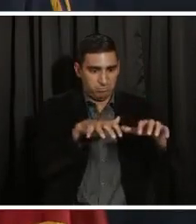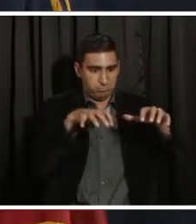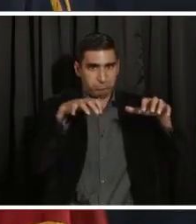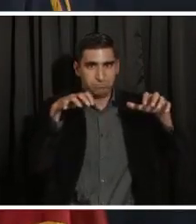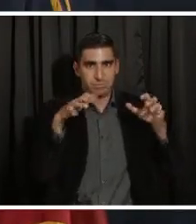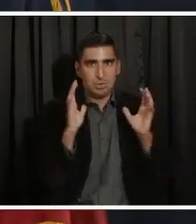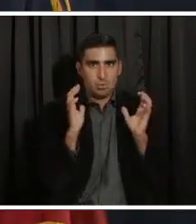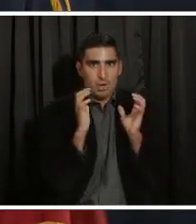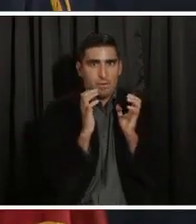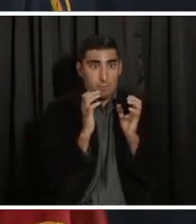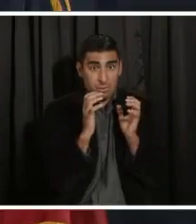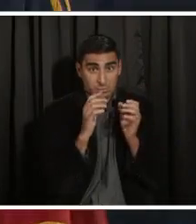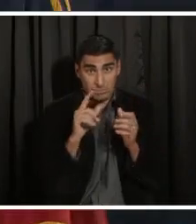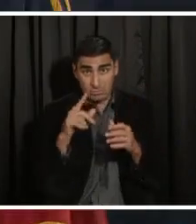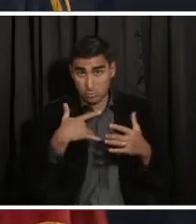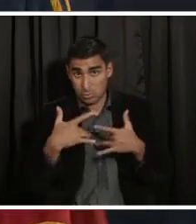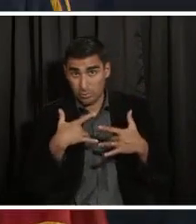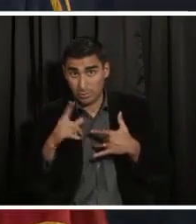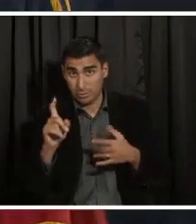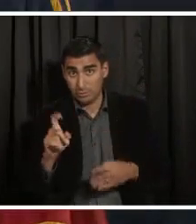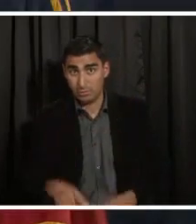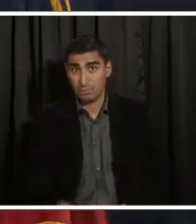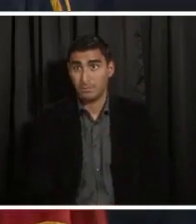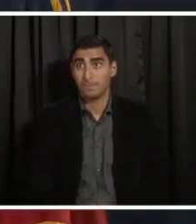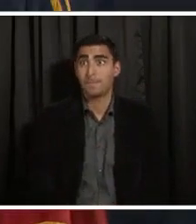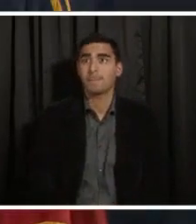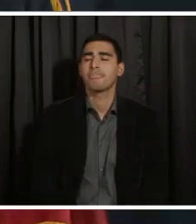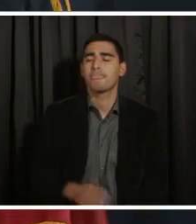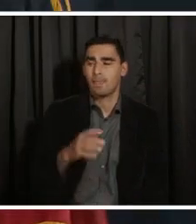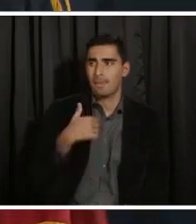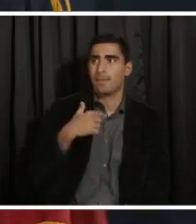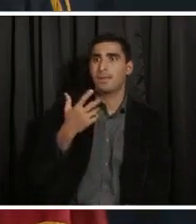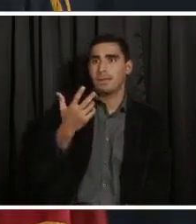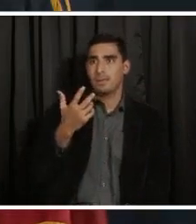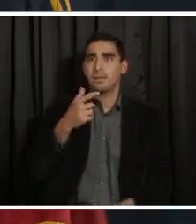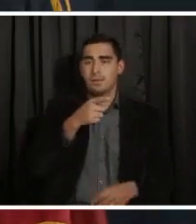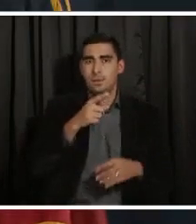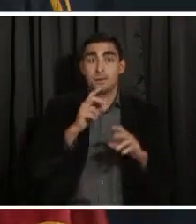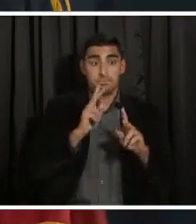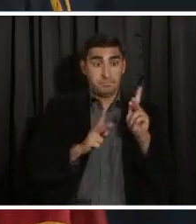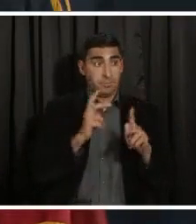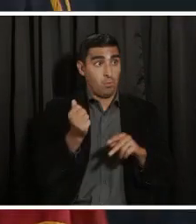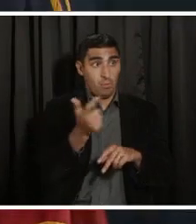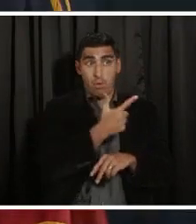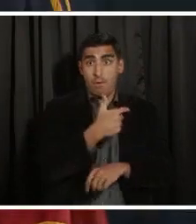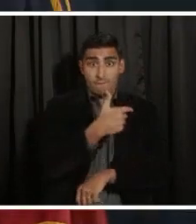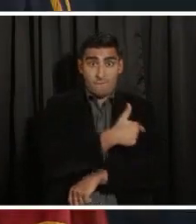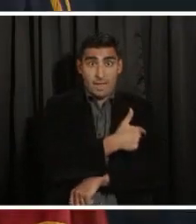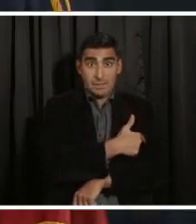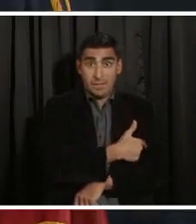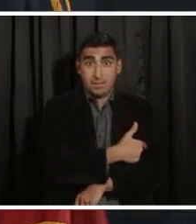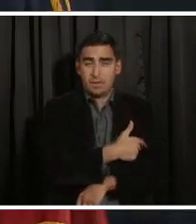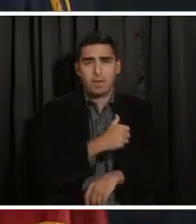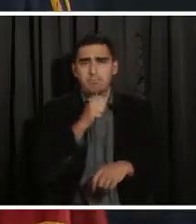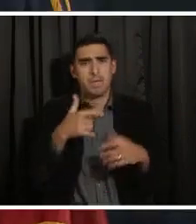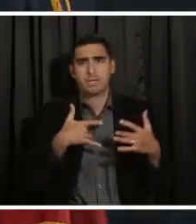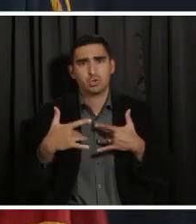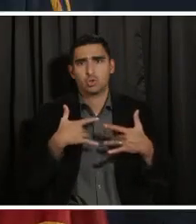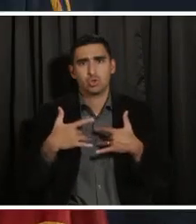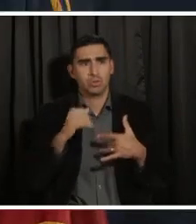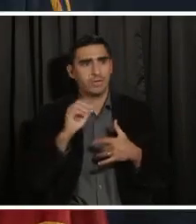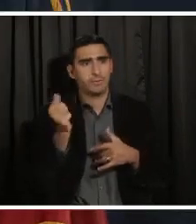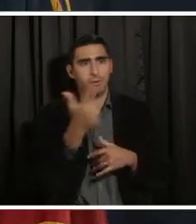that? Among a audience of fans that are vaccinated, I have a very low level of concern. It's